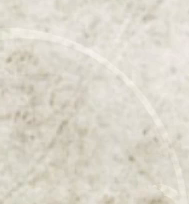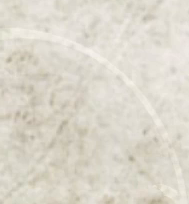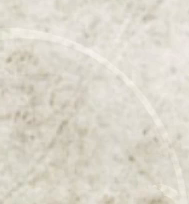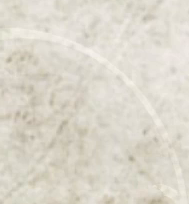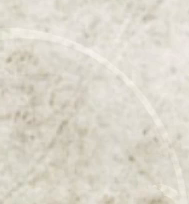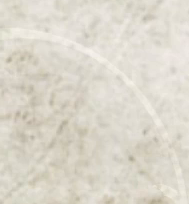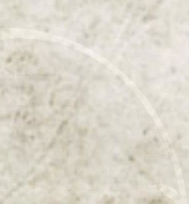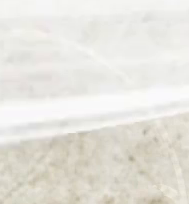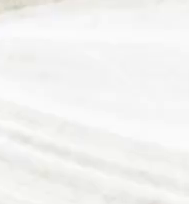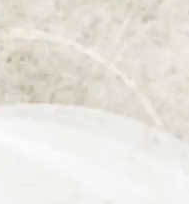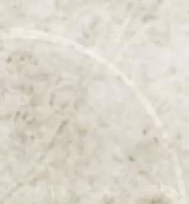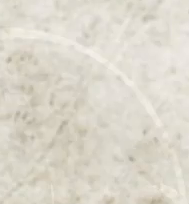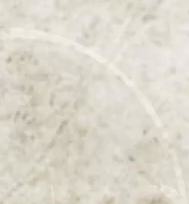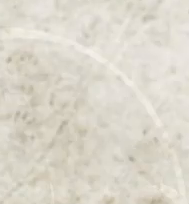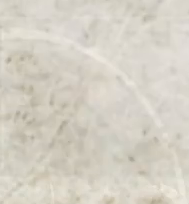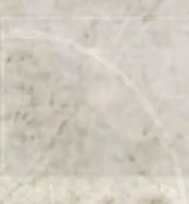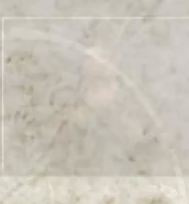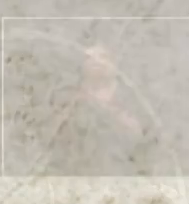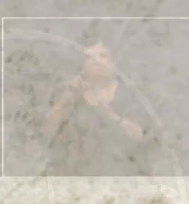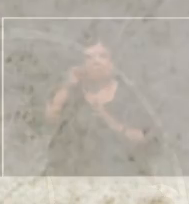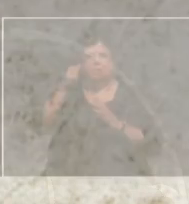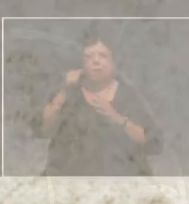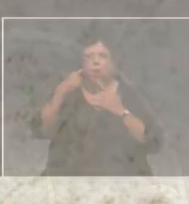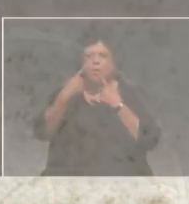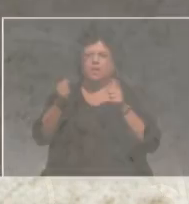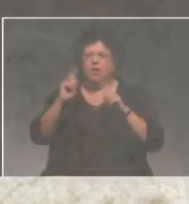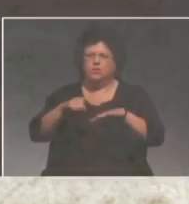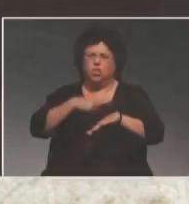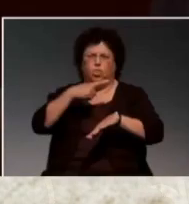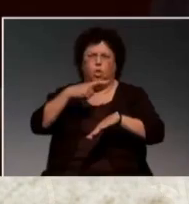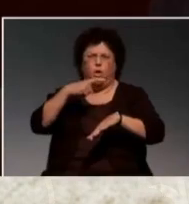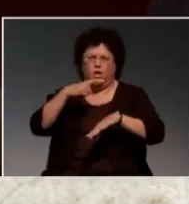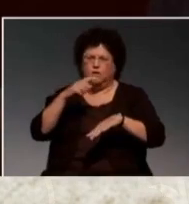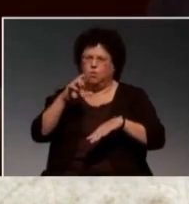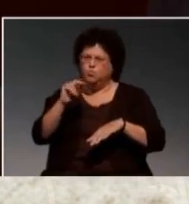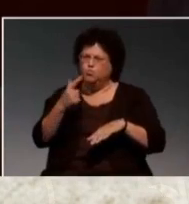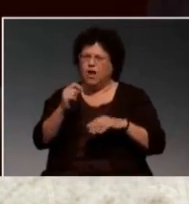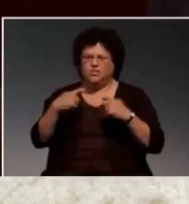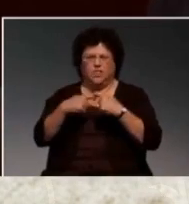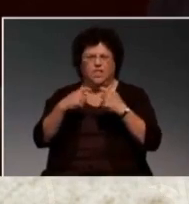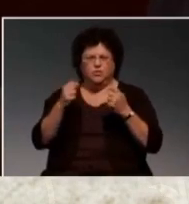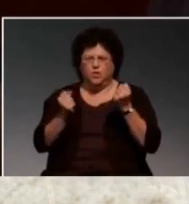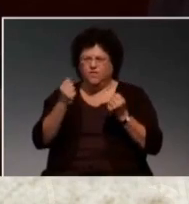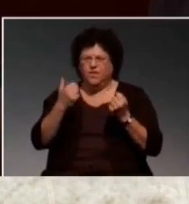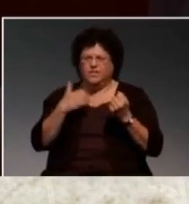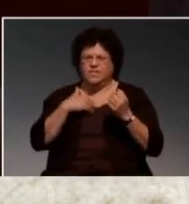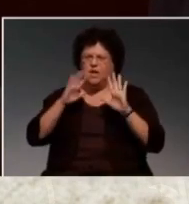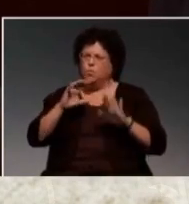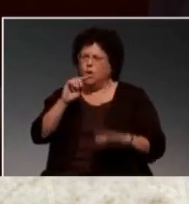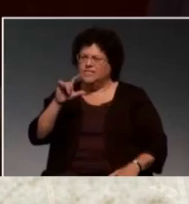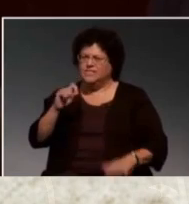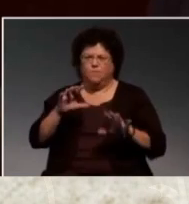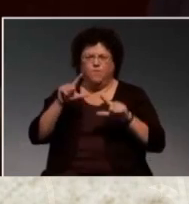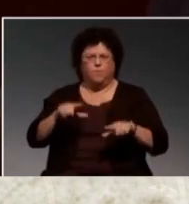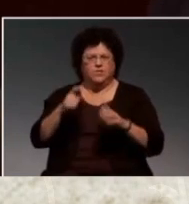sweet feeling. There's been a lot going on in Silicon Valley this week. Apple unveiled its new operating system and programming language,